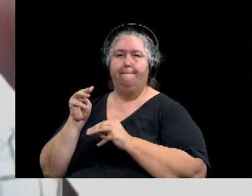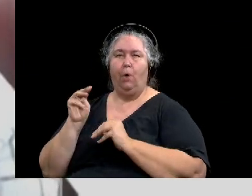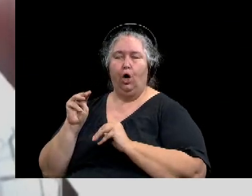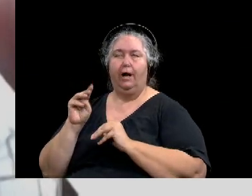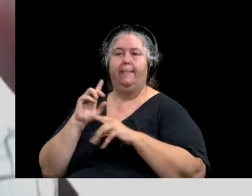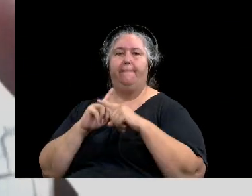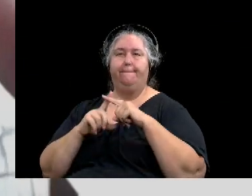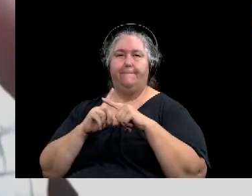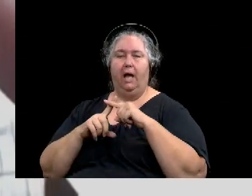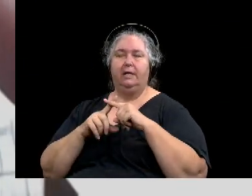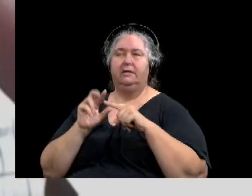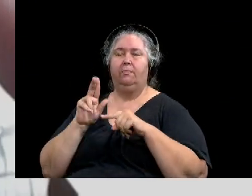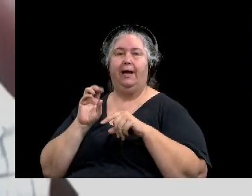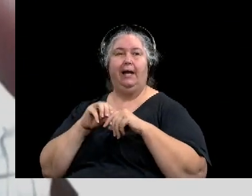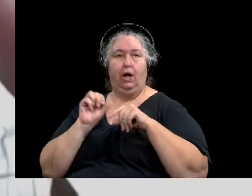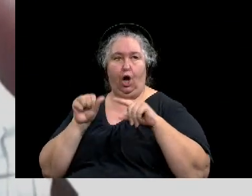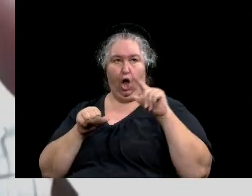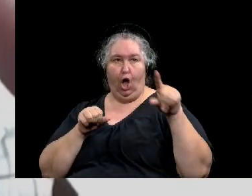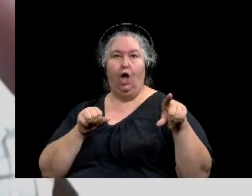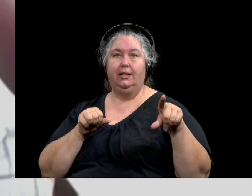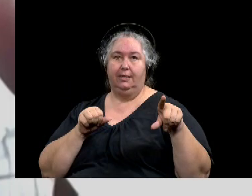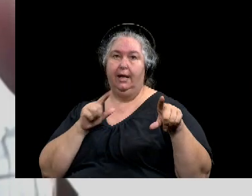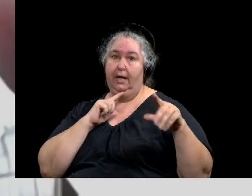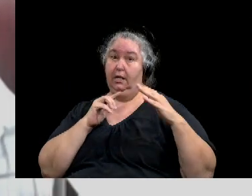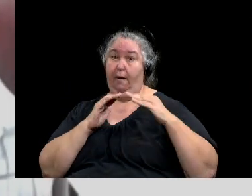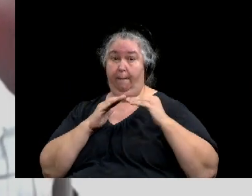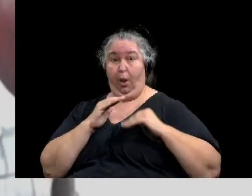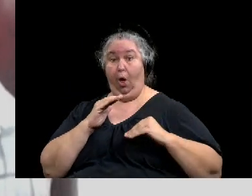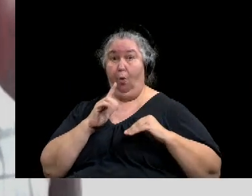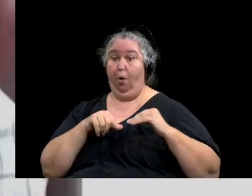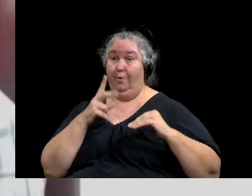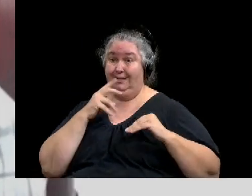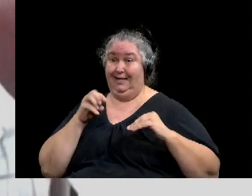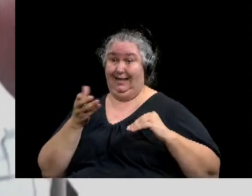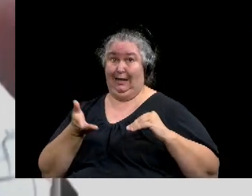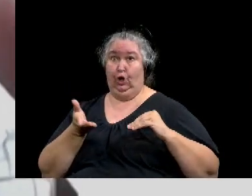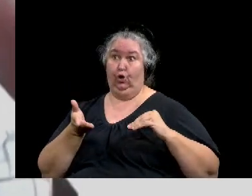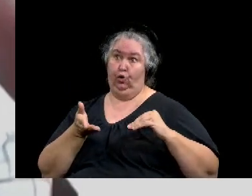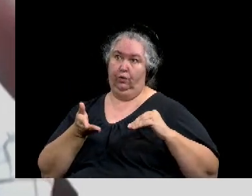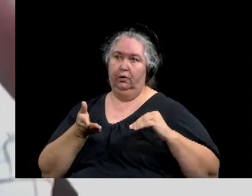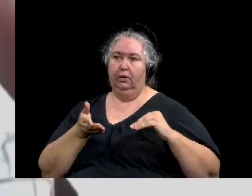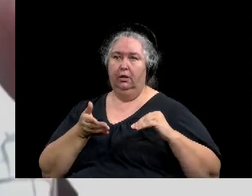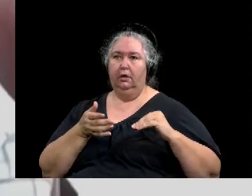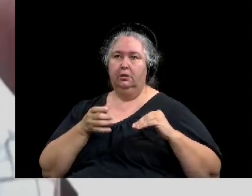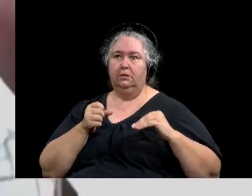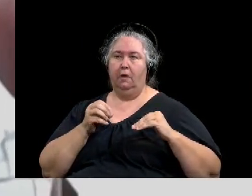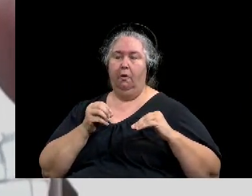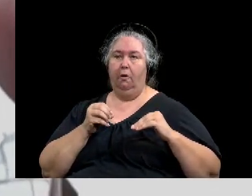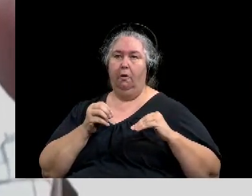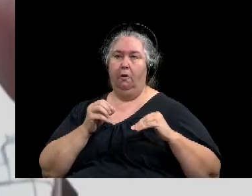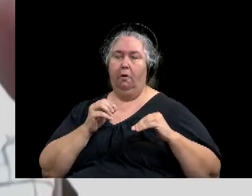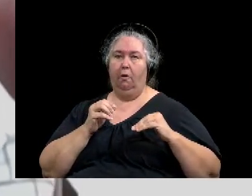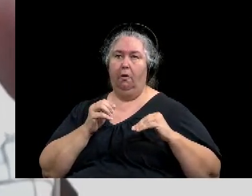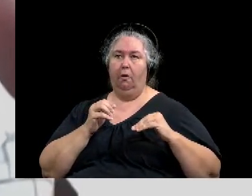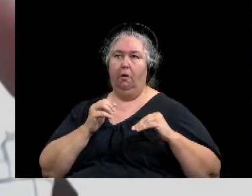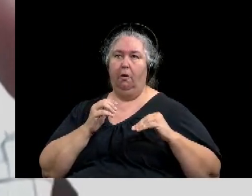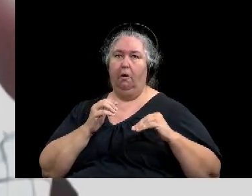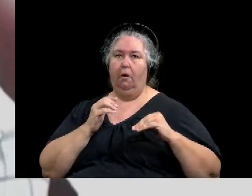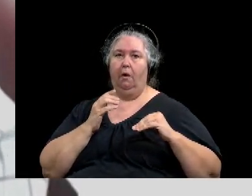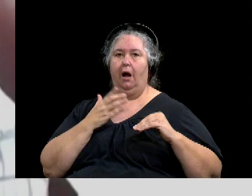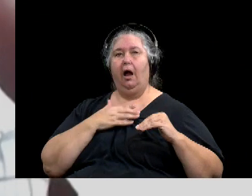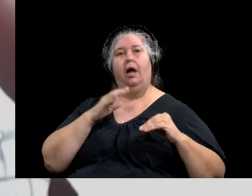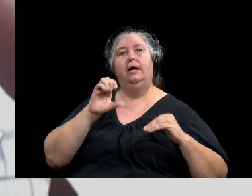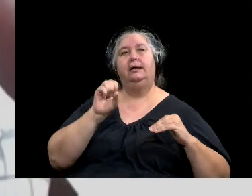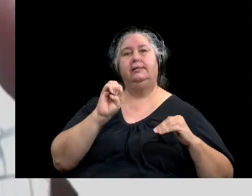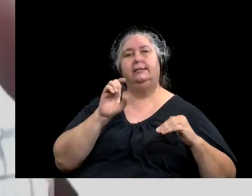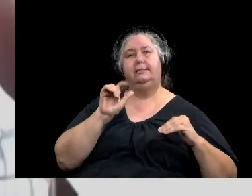rate in Austin is certainly far below what we see in our area. And so our Seton sister Ascension